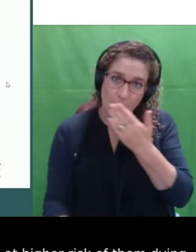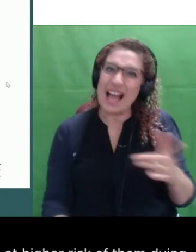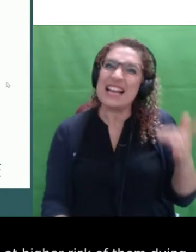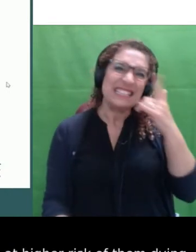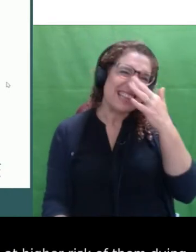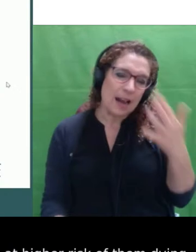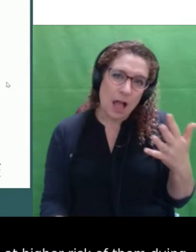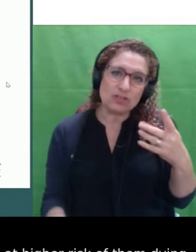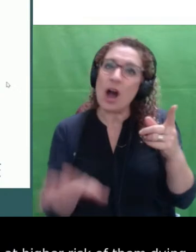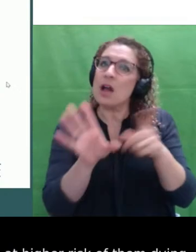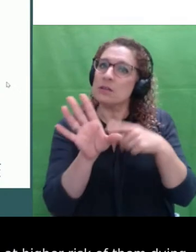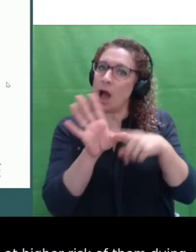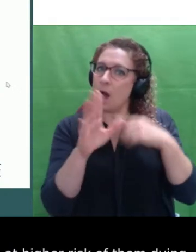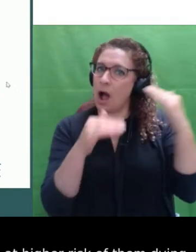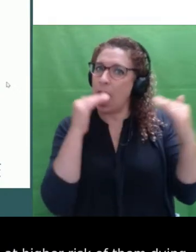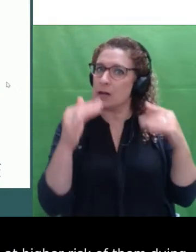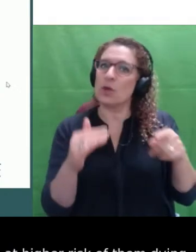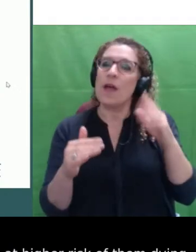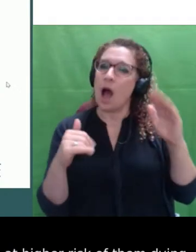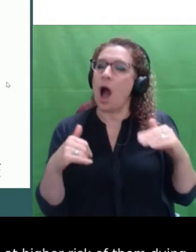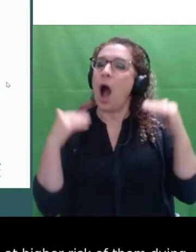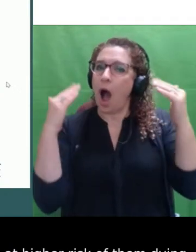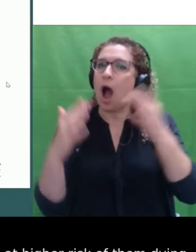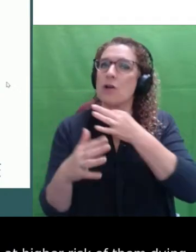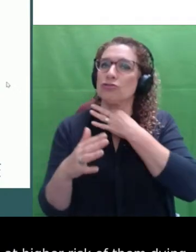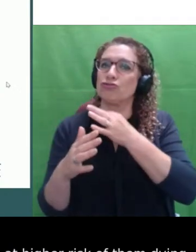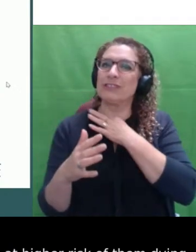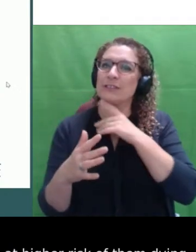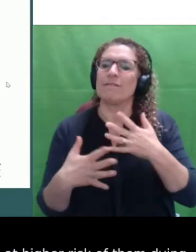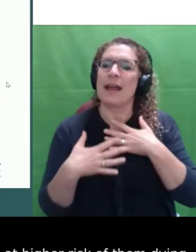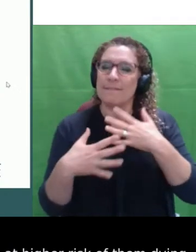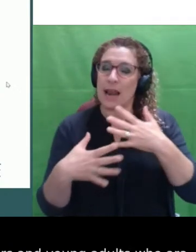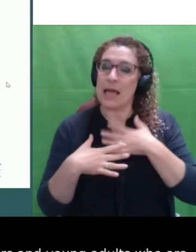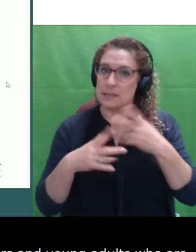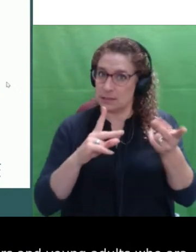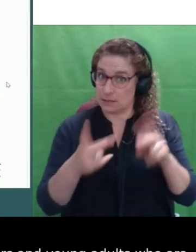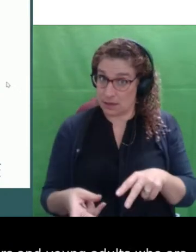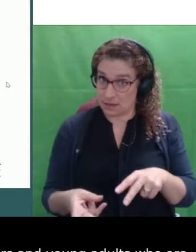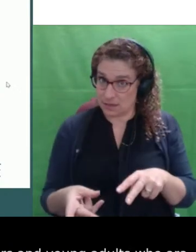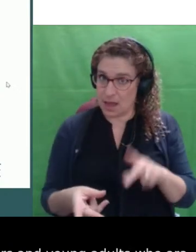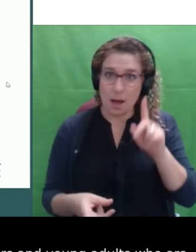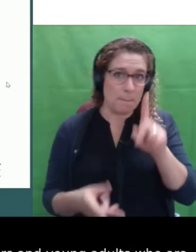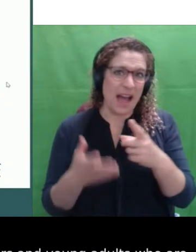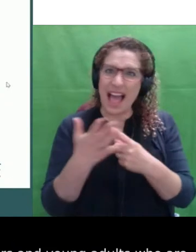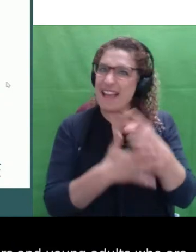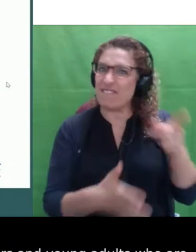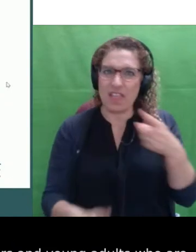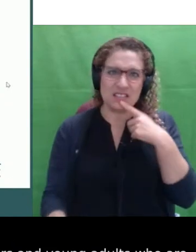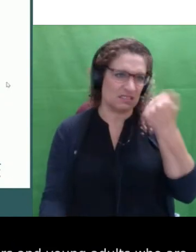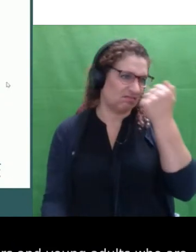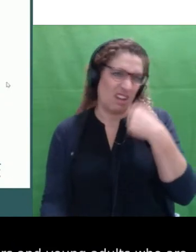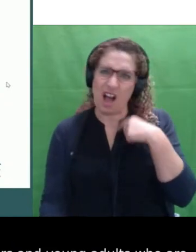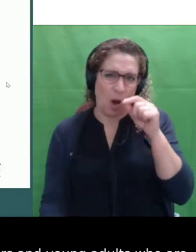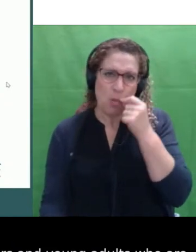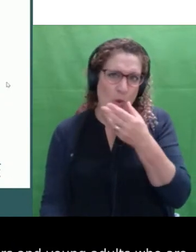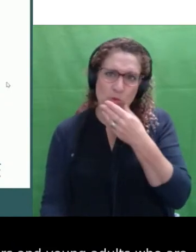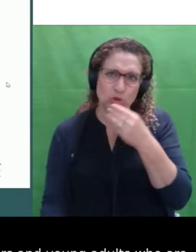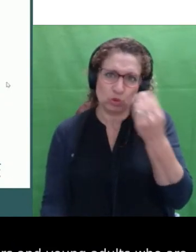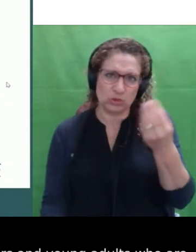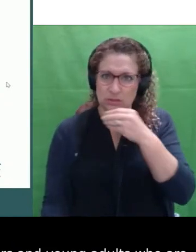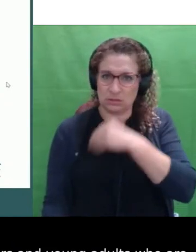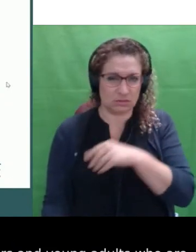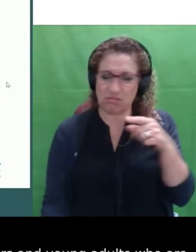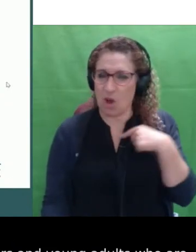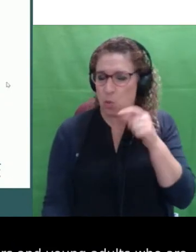group that are higher risk of anaphylaxis and death but if that person's saying to you well i'm never going to carry it you know as long as you've had very clear